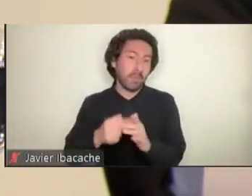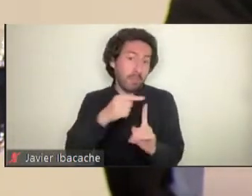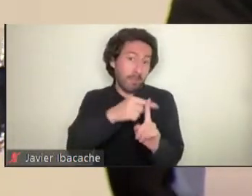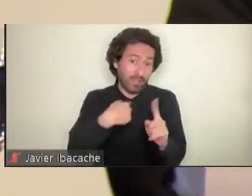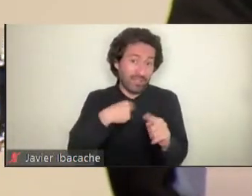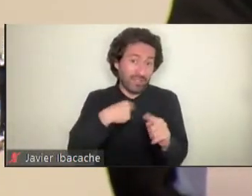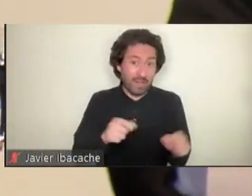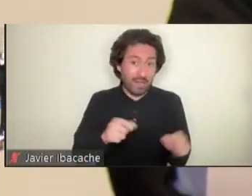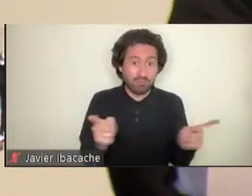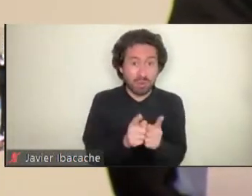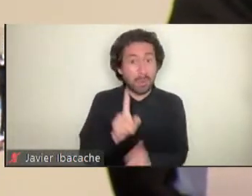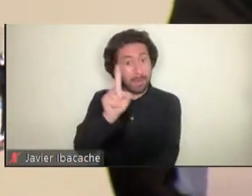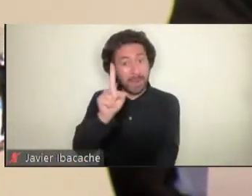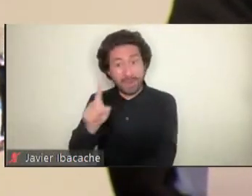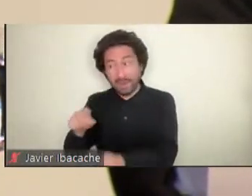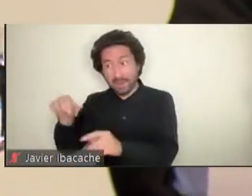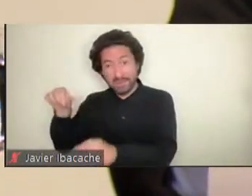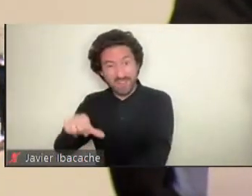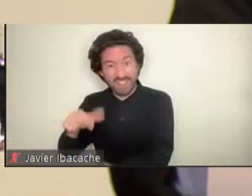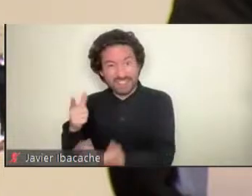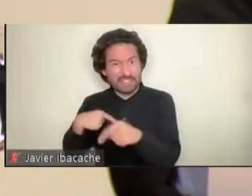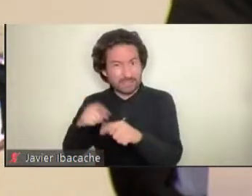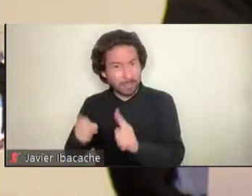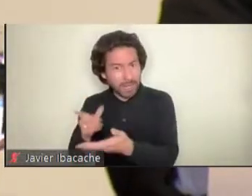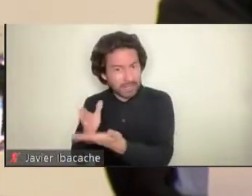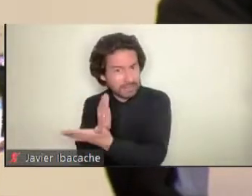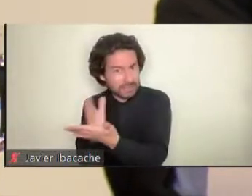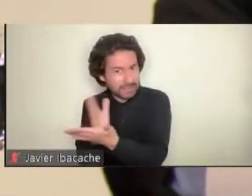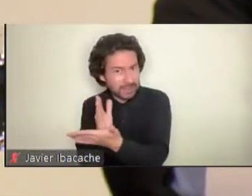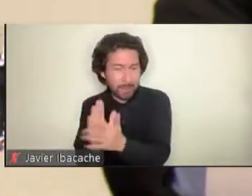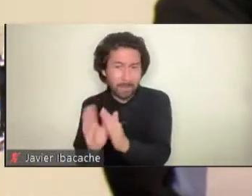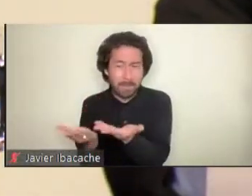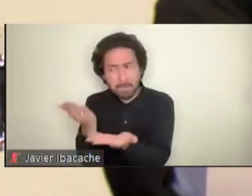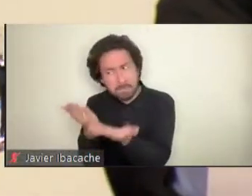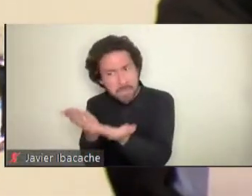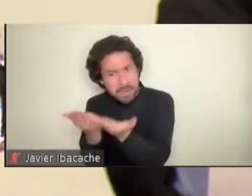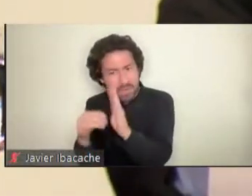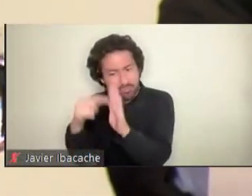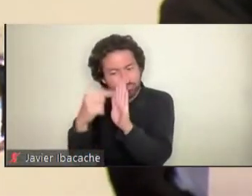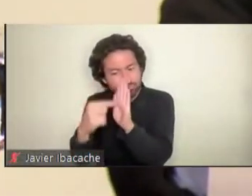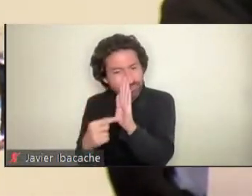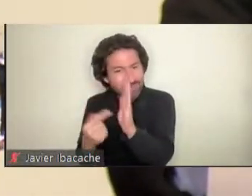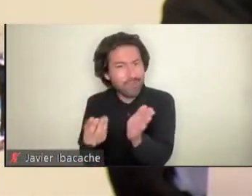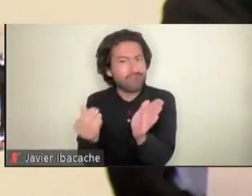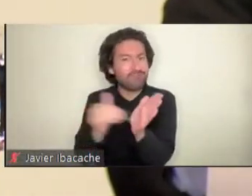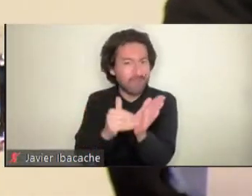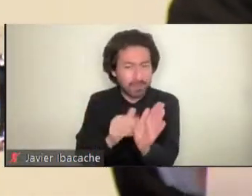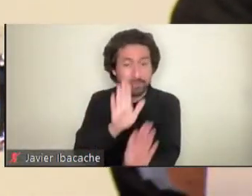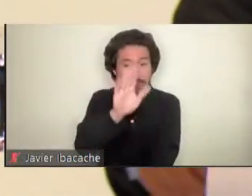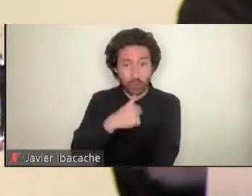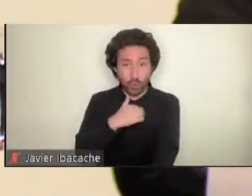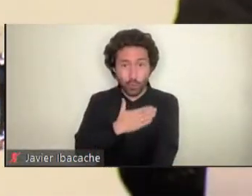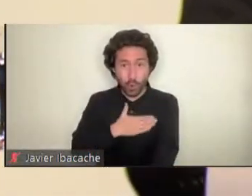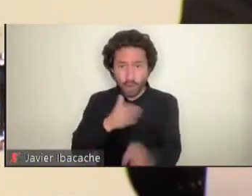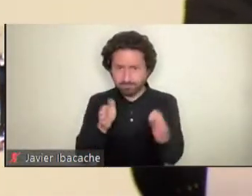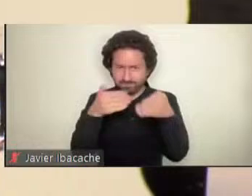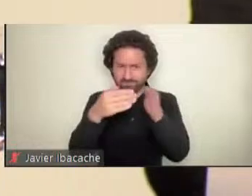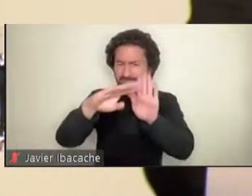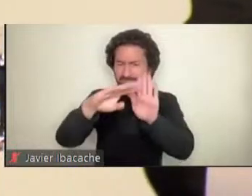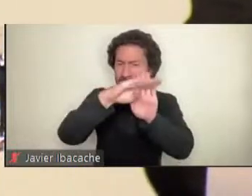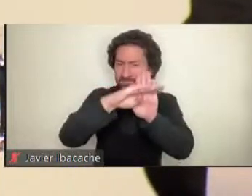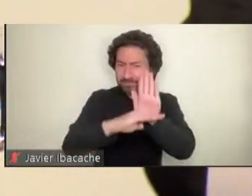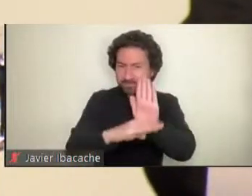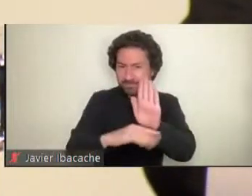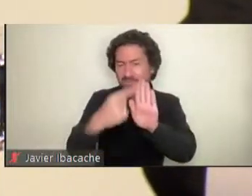is that I can say many things, but I cannot repeat what has been already